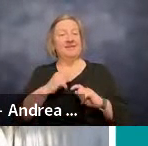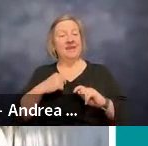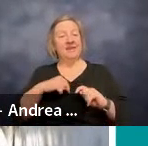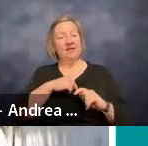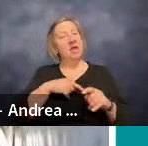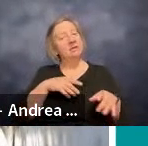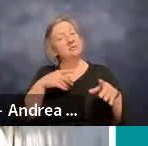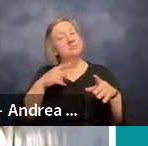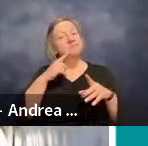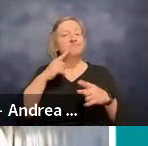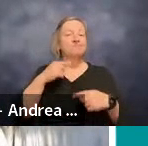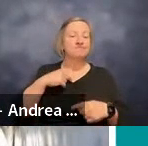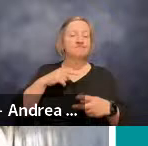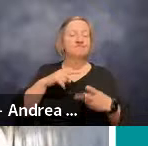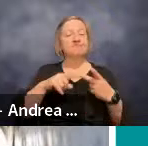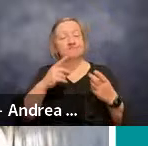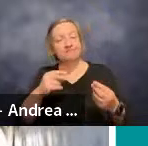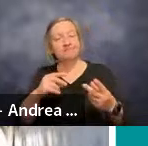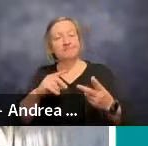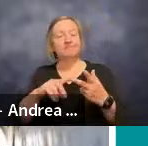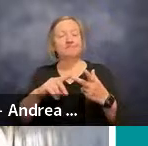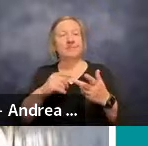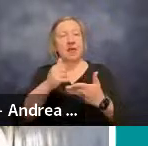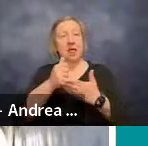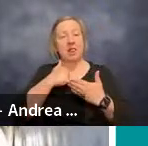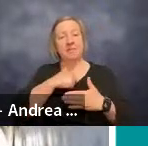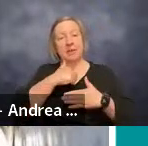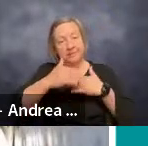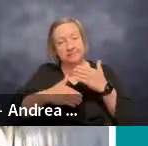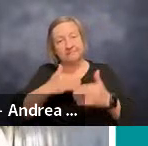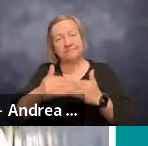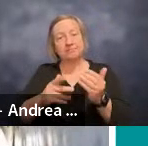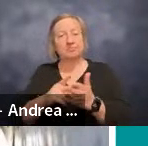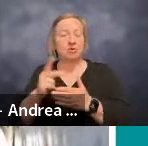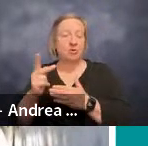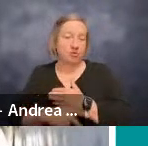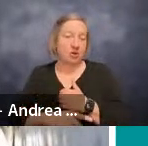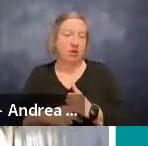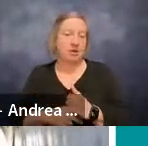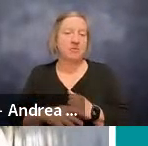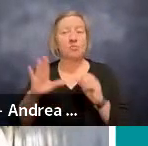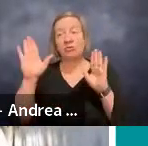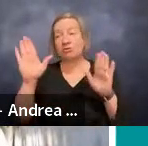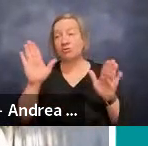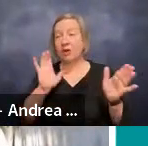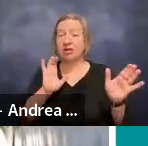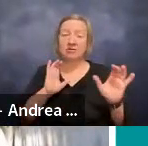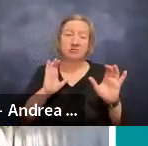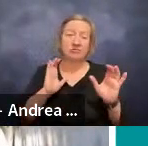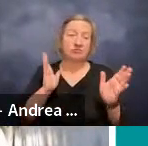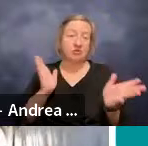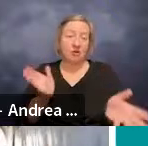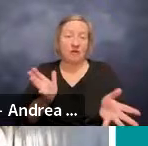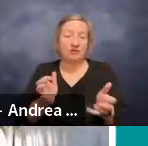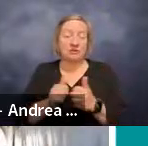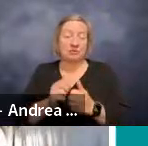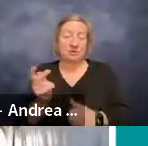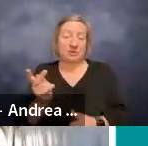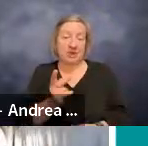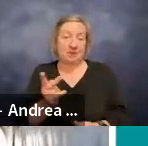us to drive the program forward. So we had a great conversation with them. We had not met